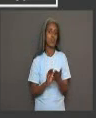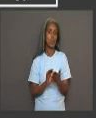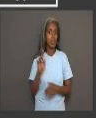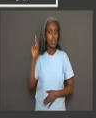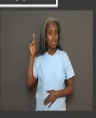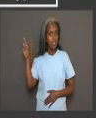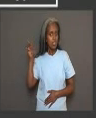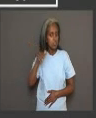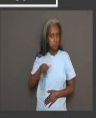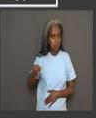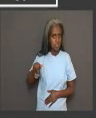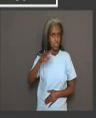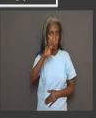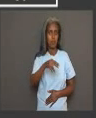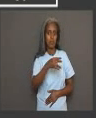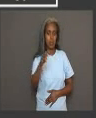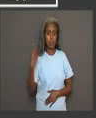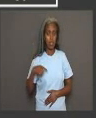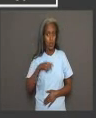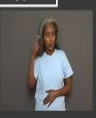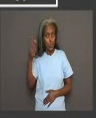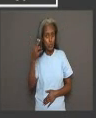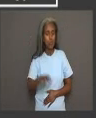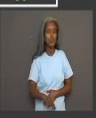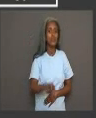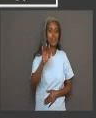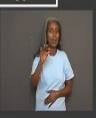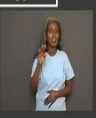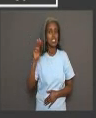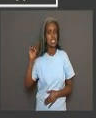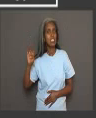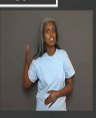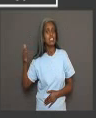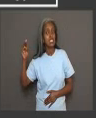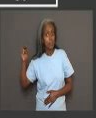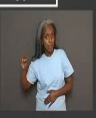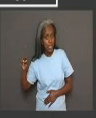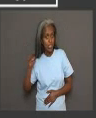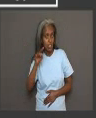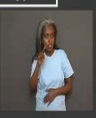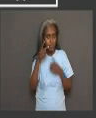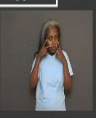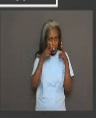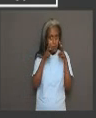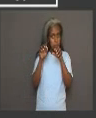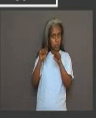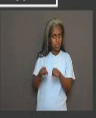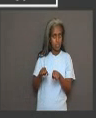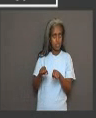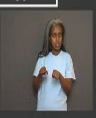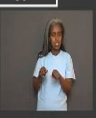Here is the same table we used to find the mean. As you can see,